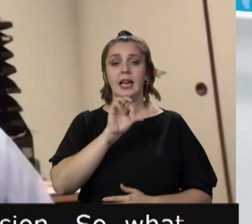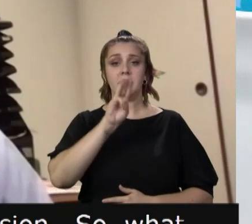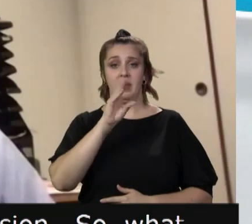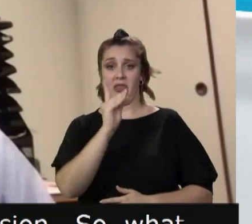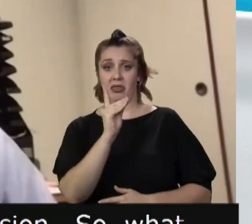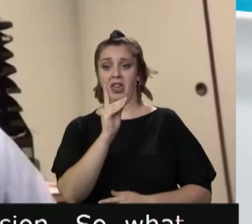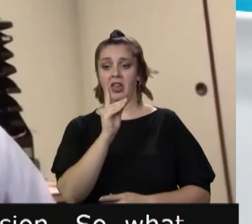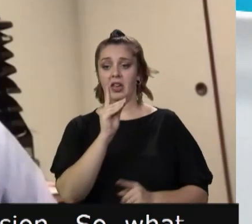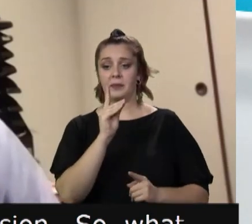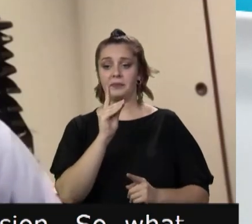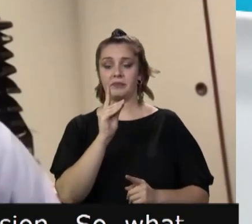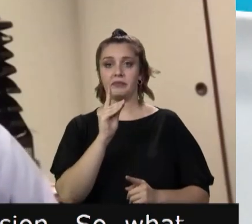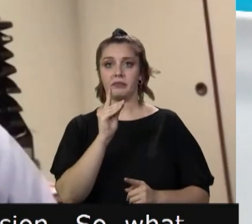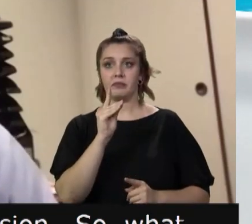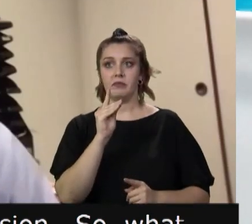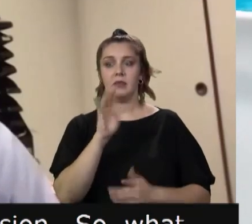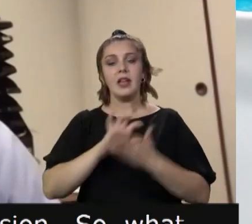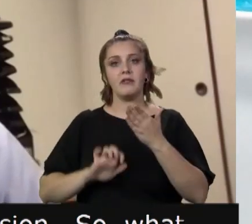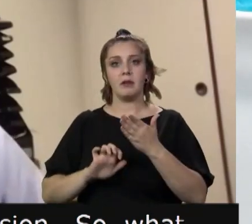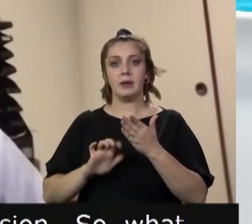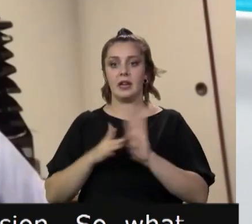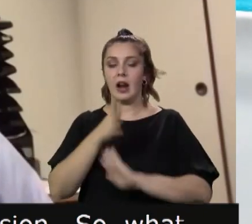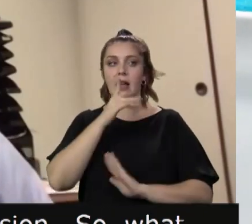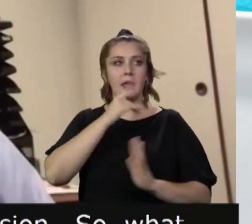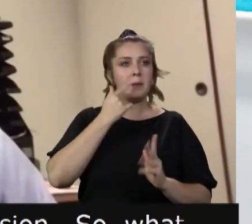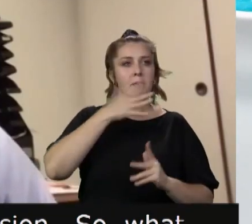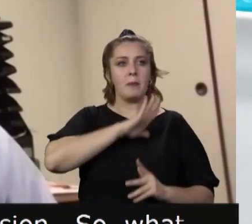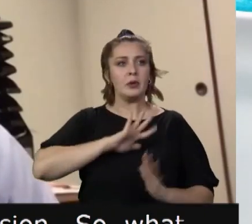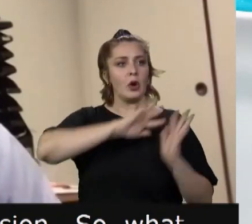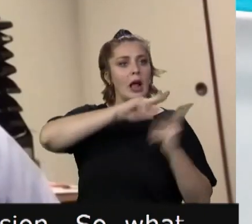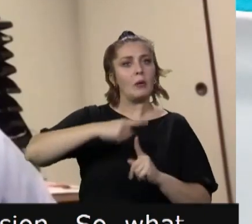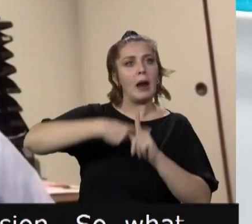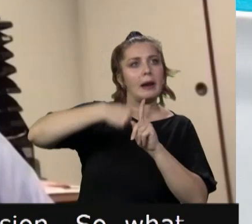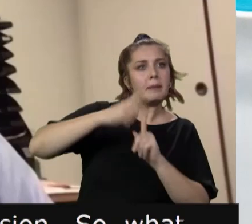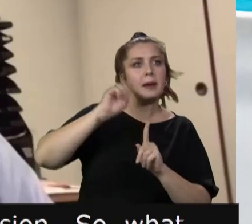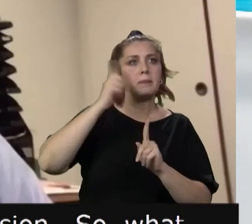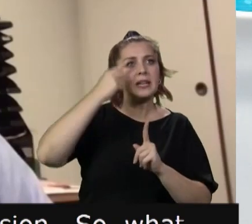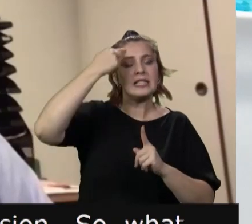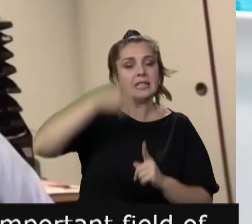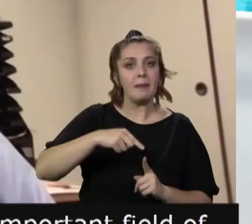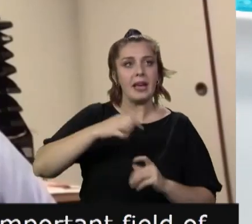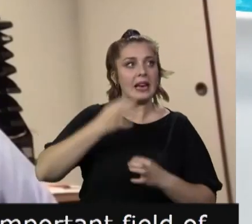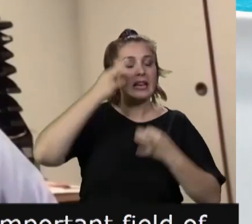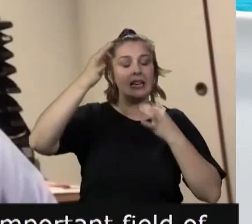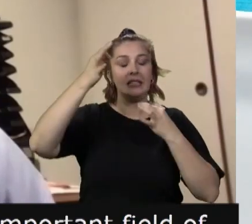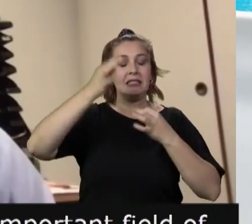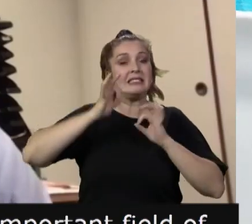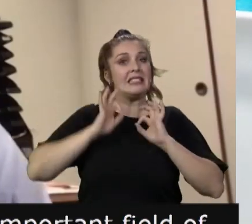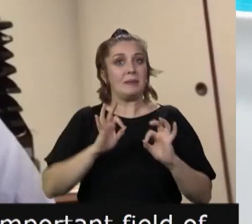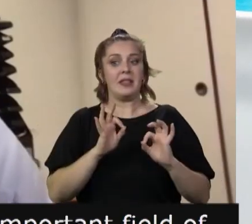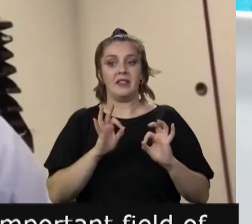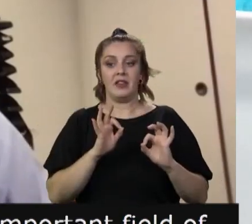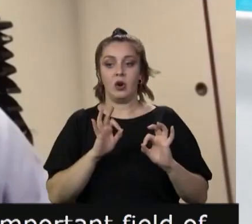a very important field of study. It's still very difficult to find yet